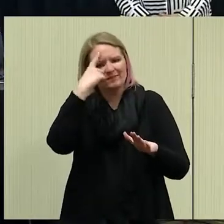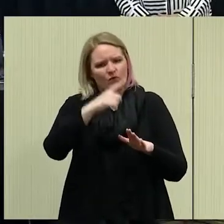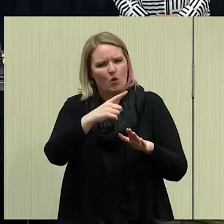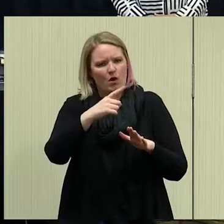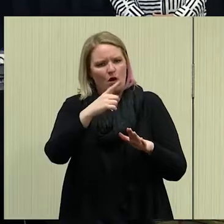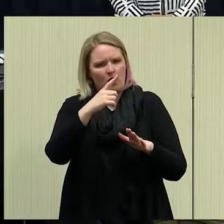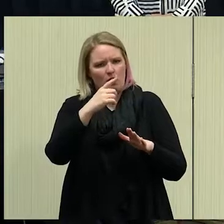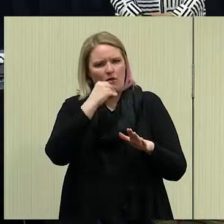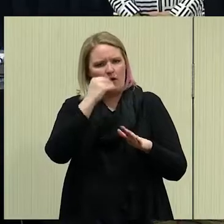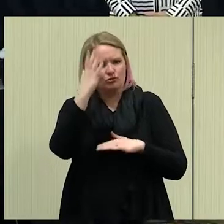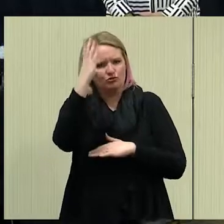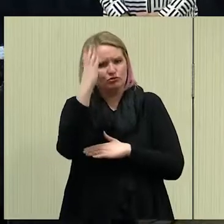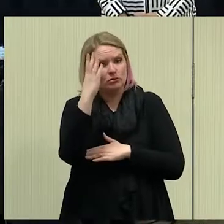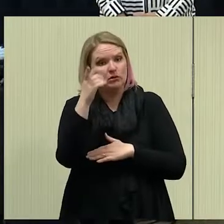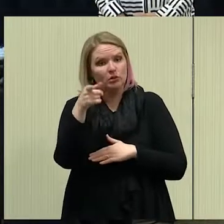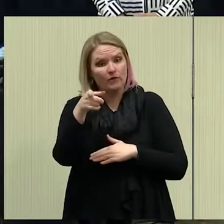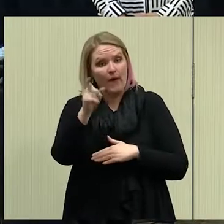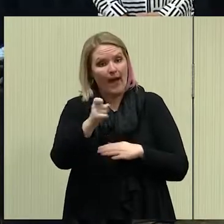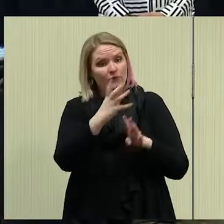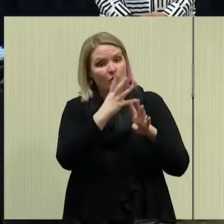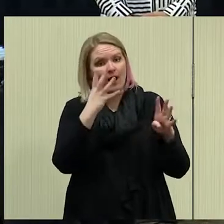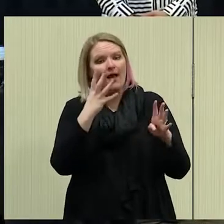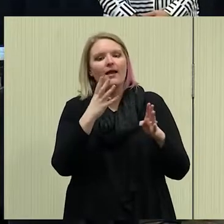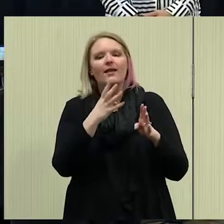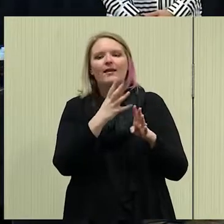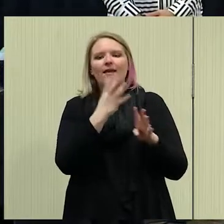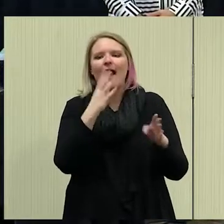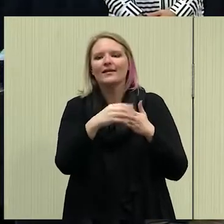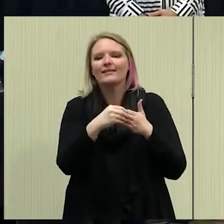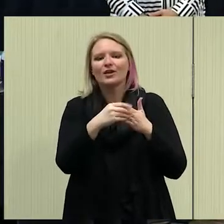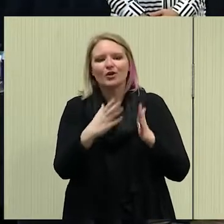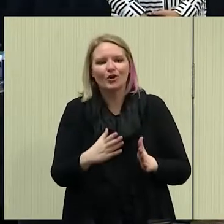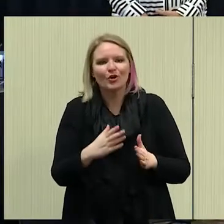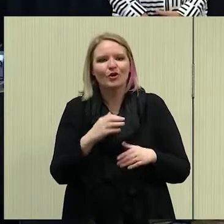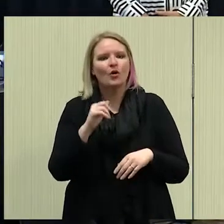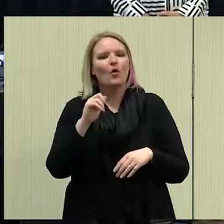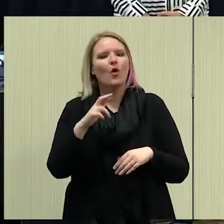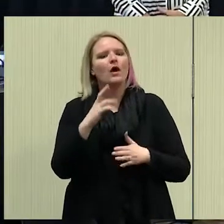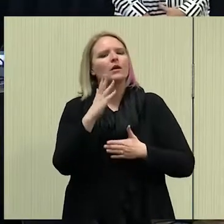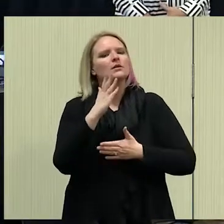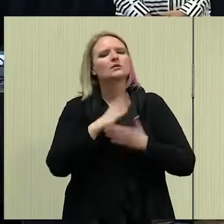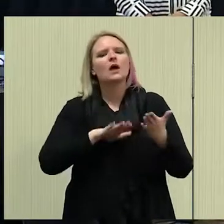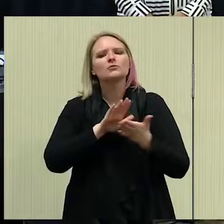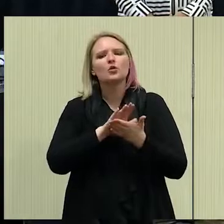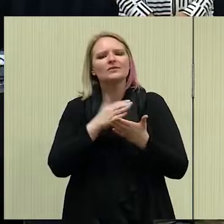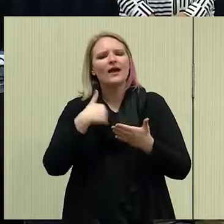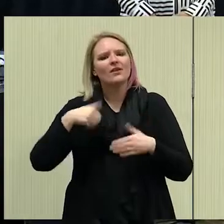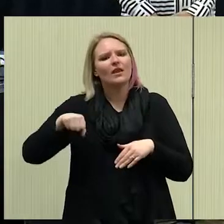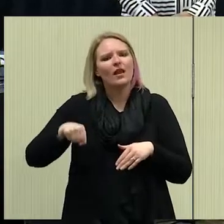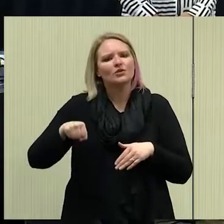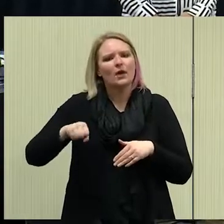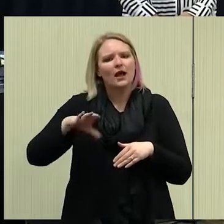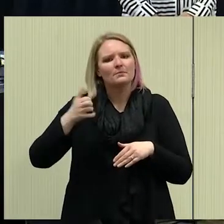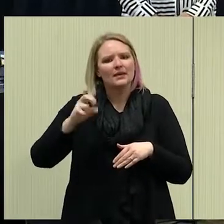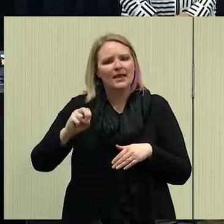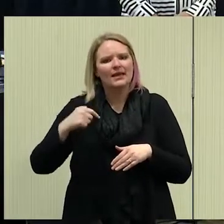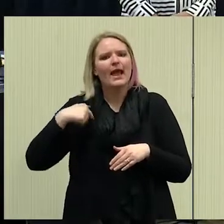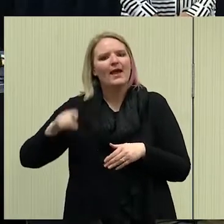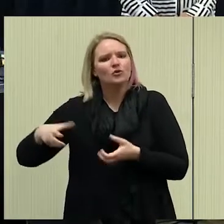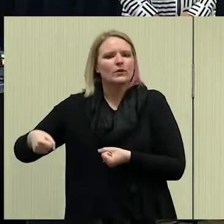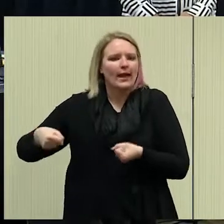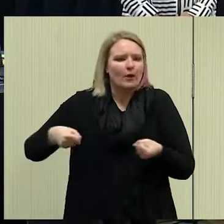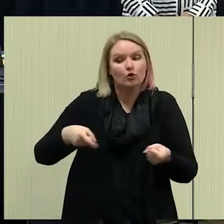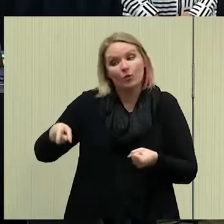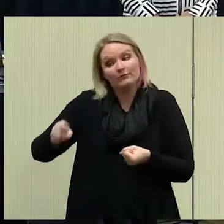they have to lead their class, they have to be the line leader, or they have to be the one who carries, like I have schools that do like the lunchbox bins and two Yep. kids carry it down, so he has to carry